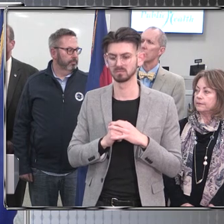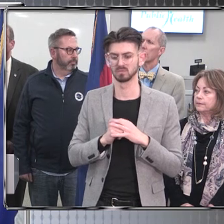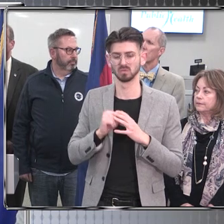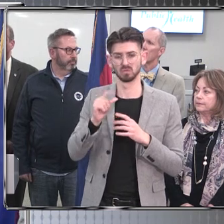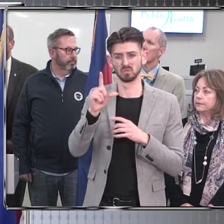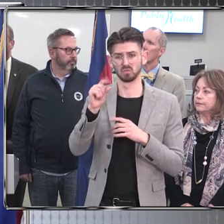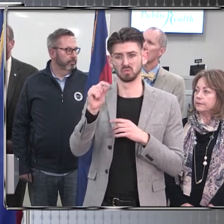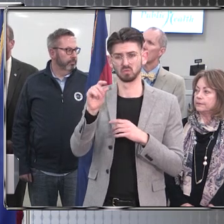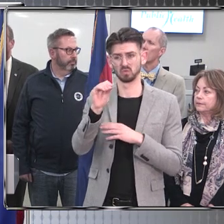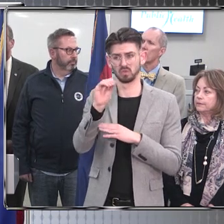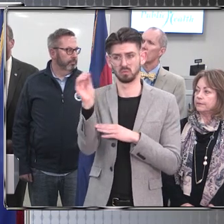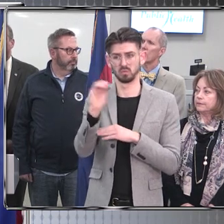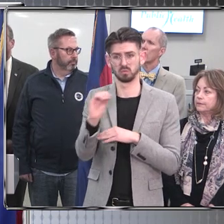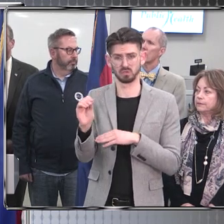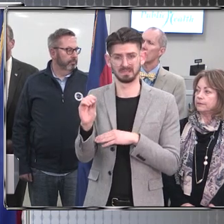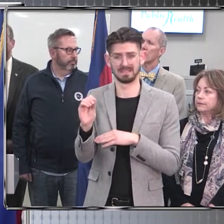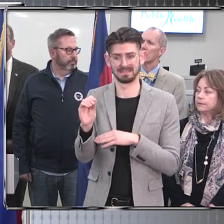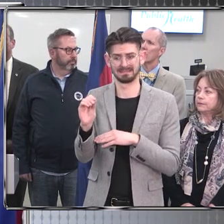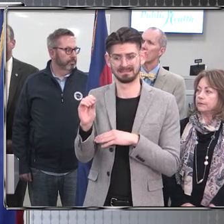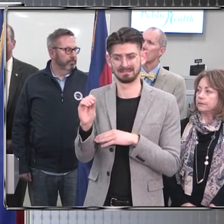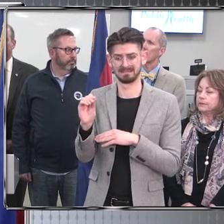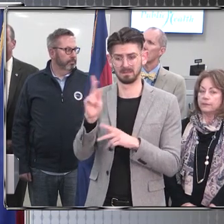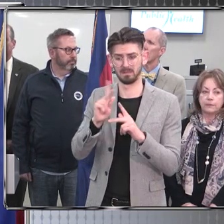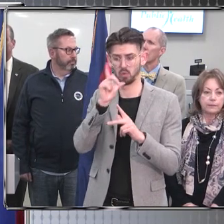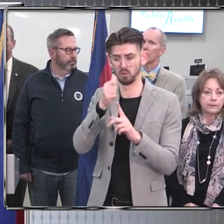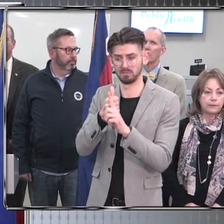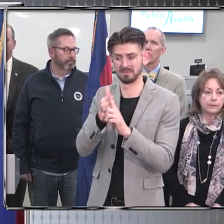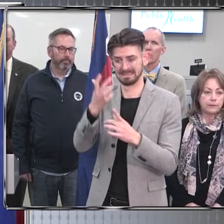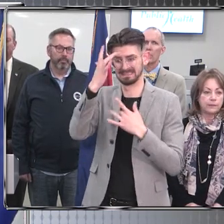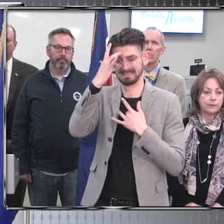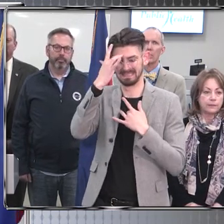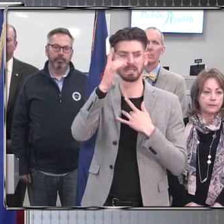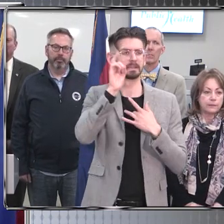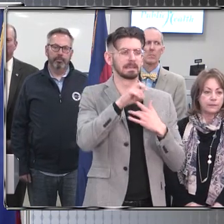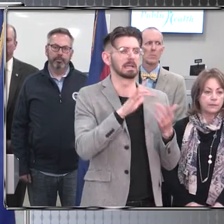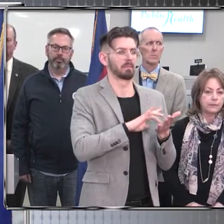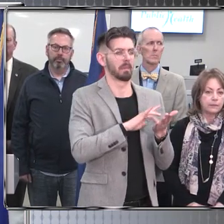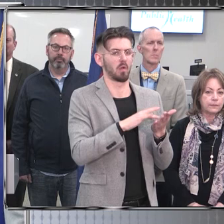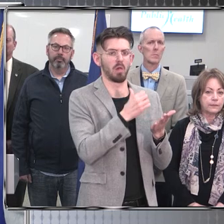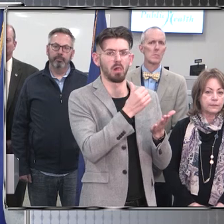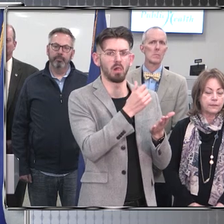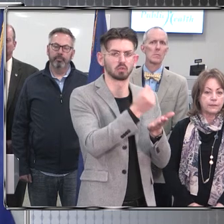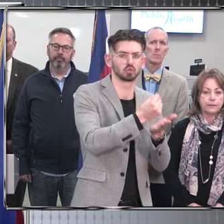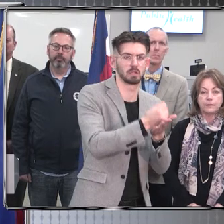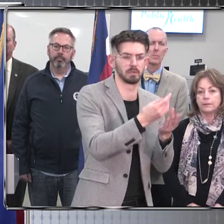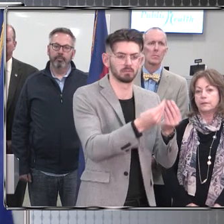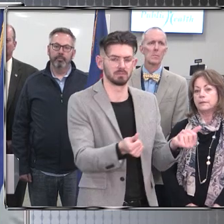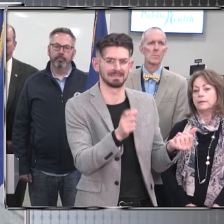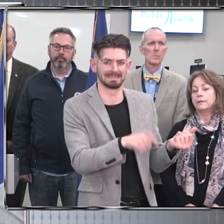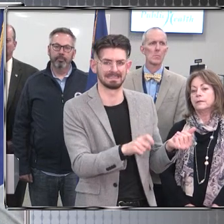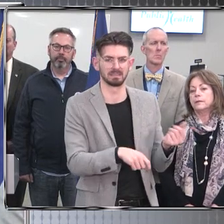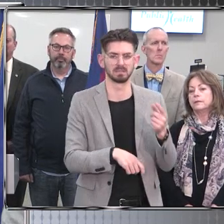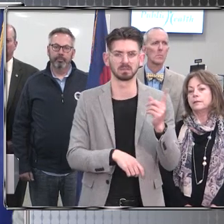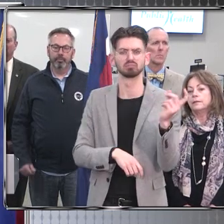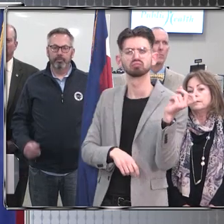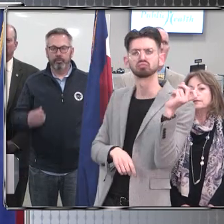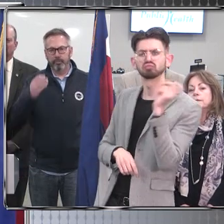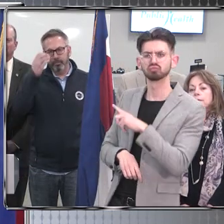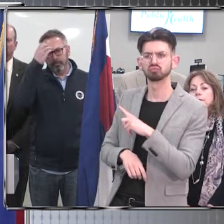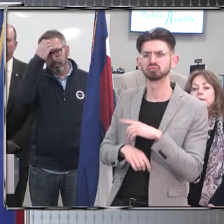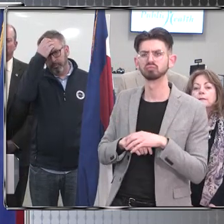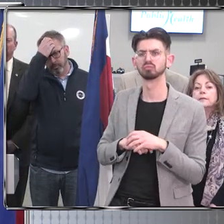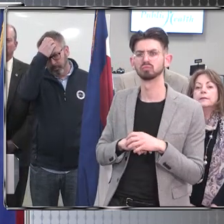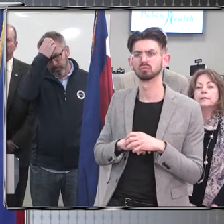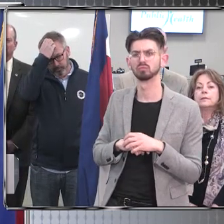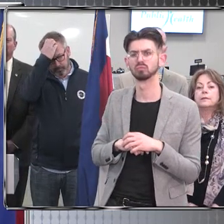victims, there will be some form of medical treatment that's required. Can you give an update on the number of tests that you have here in Colorado and if you see that